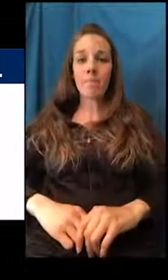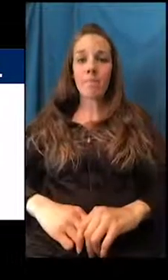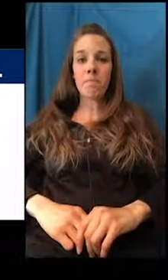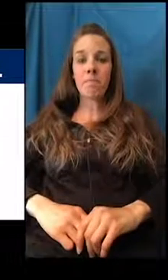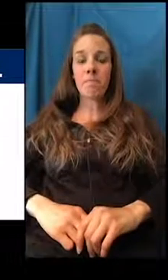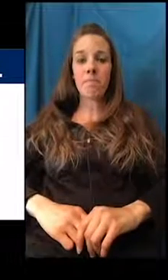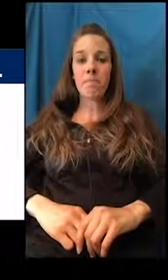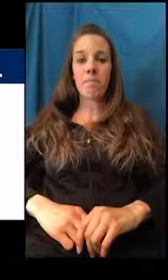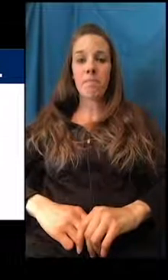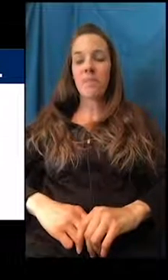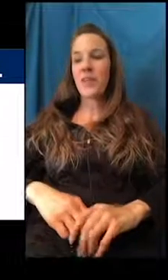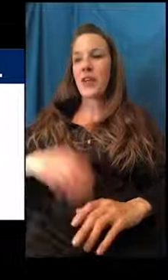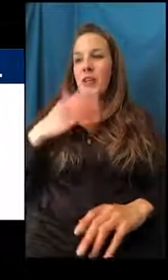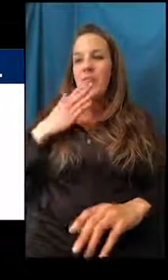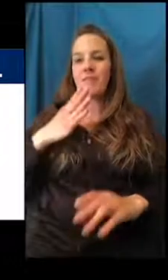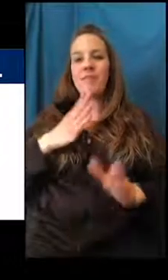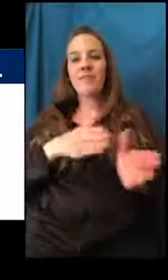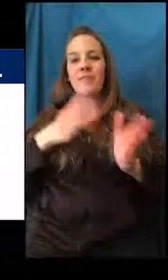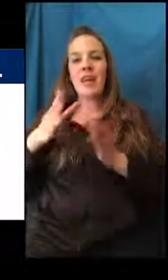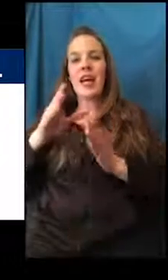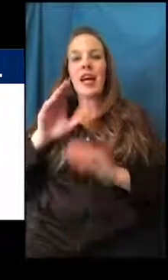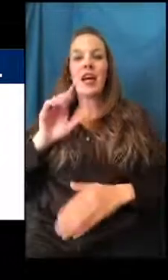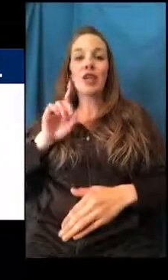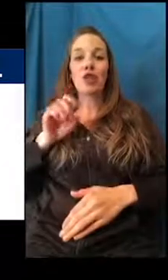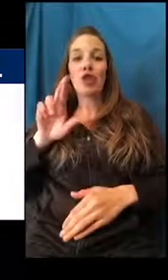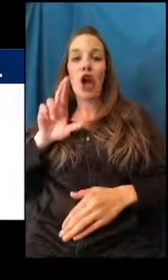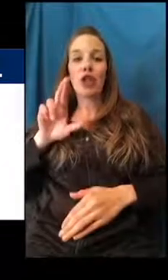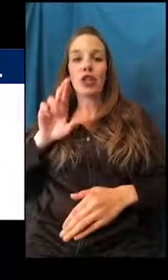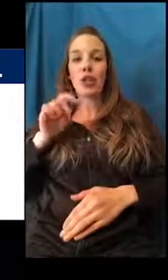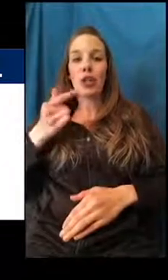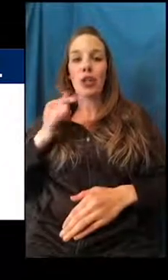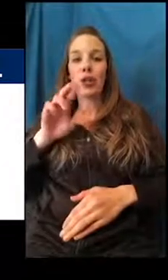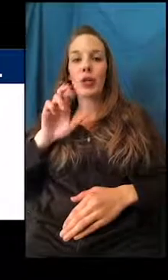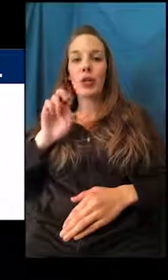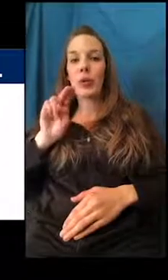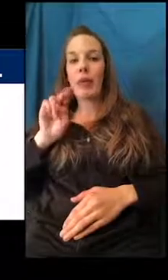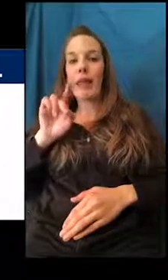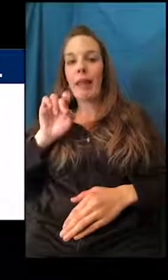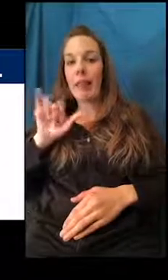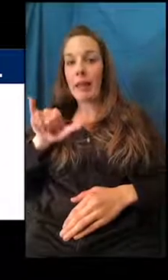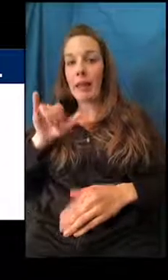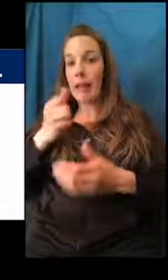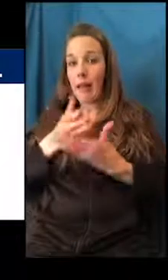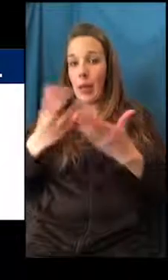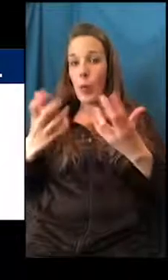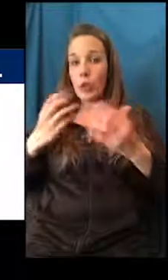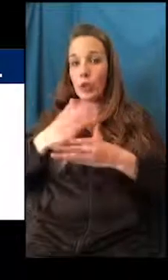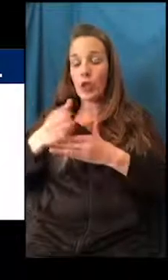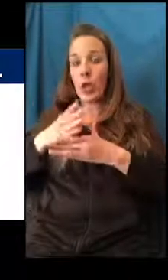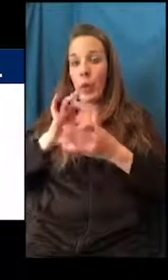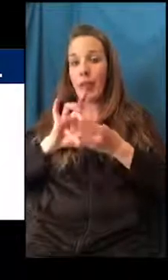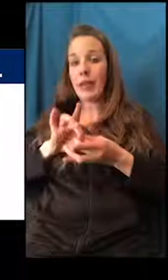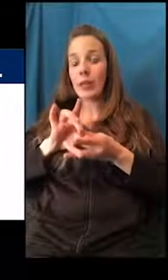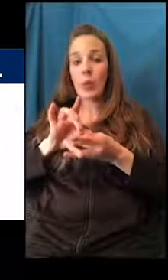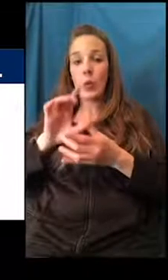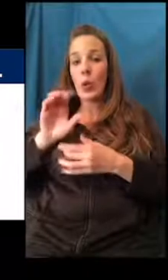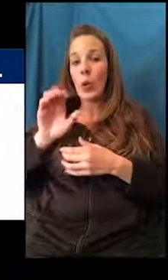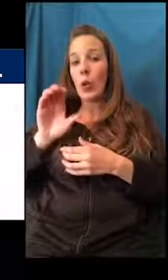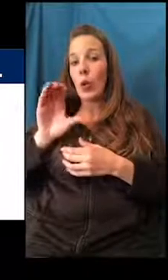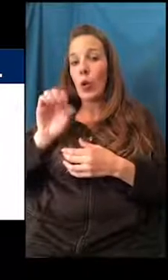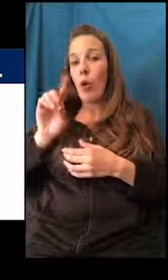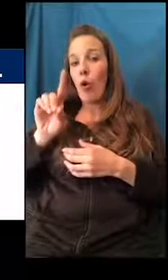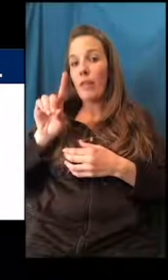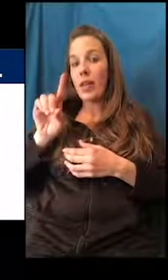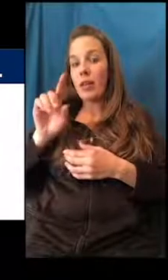Very good. How about Dr. Greenlee? Is there anything you'd like to share regarding testing for COVID-19 for our Linn County